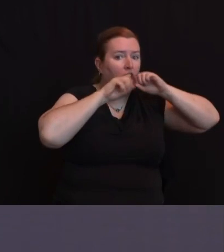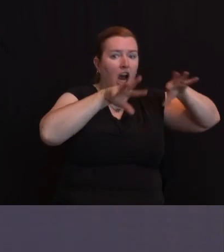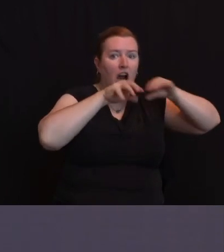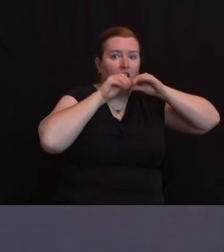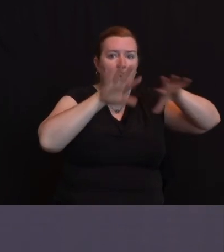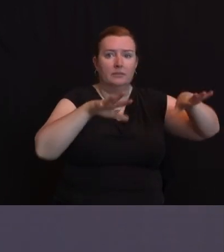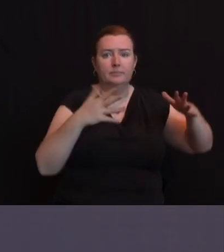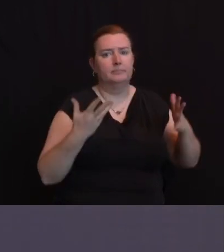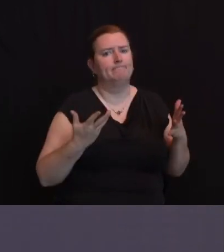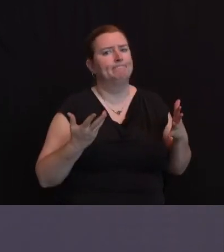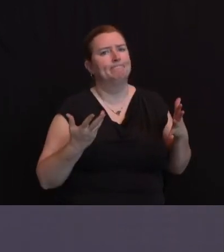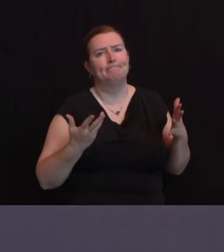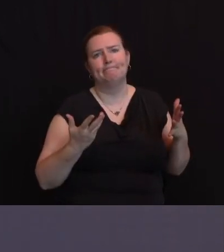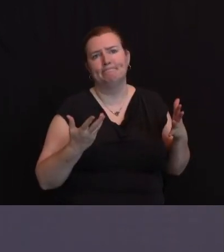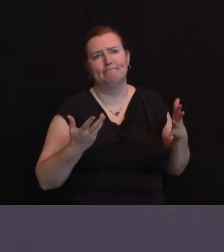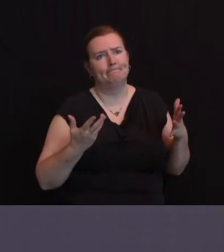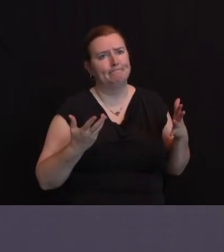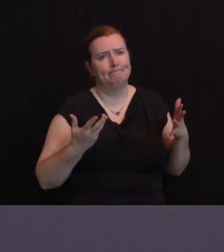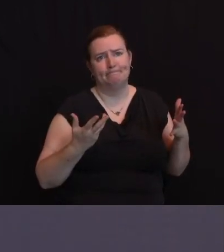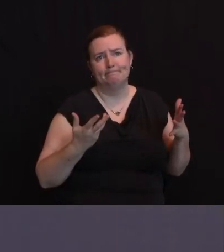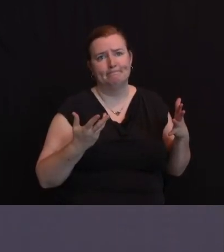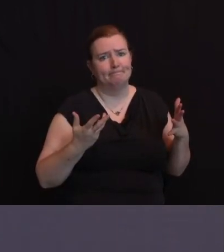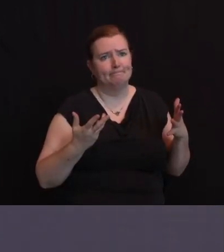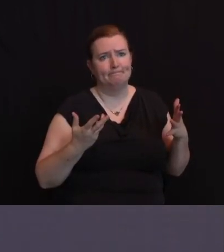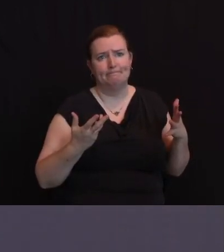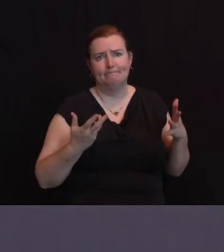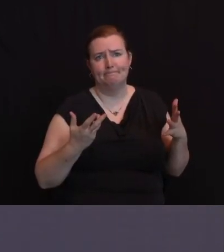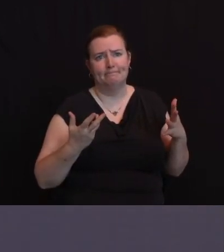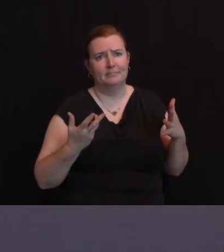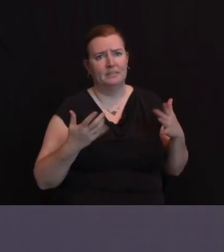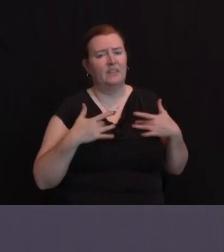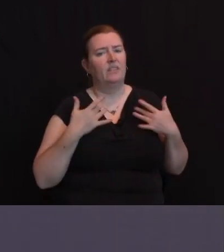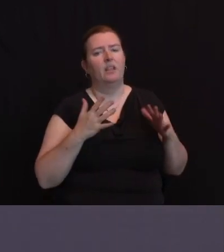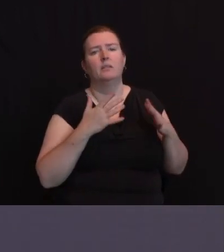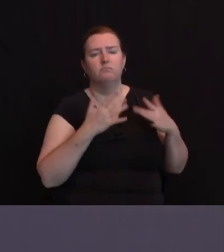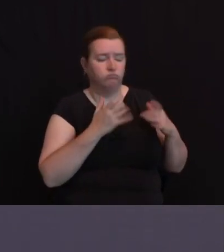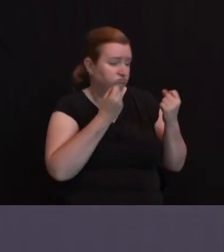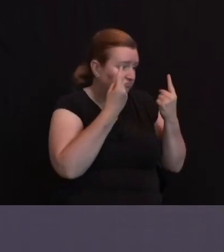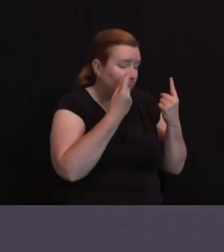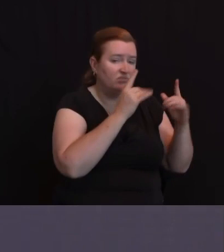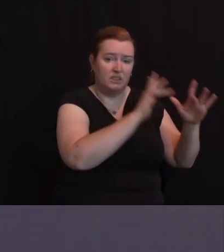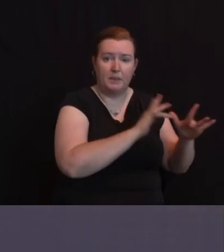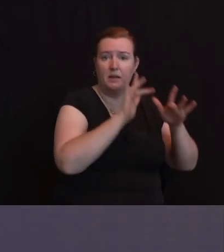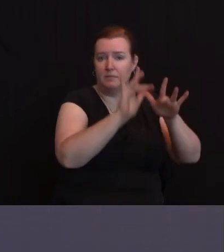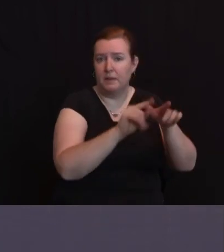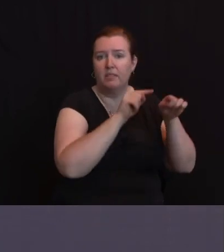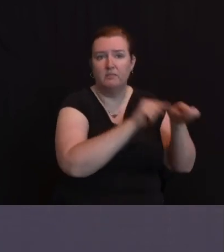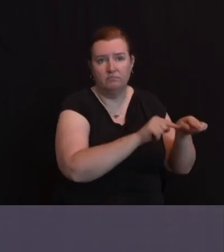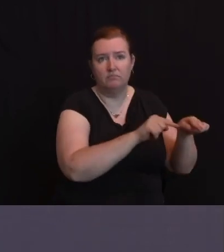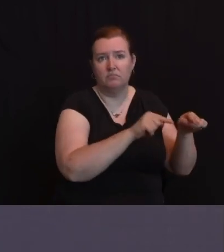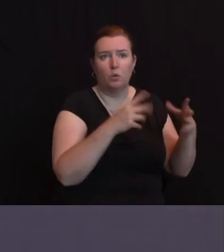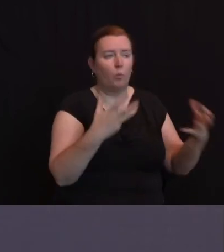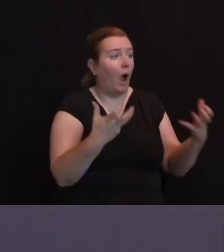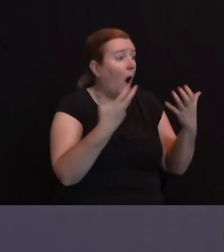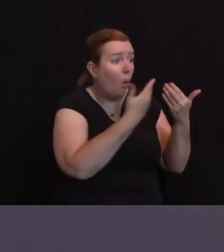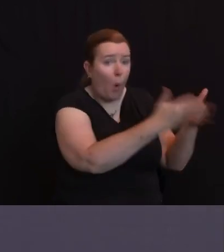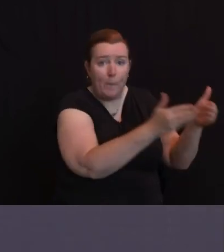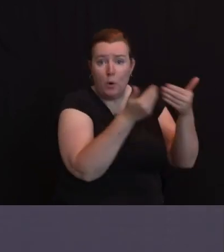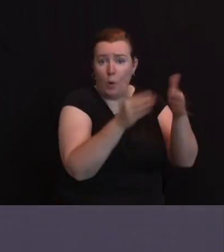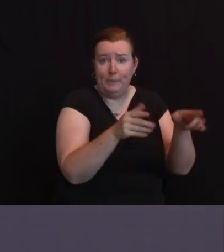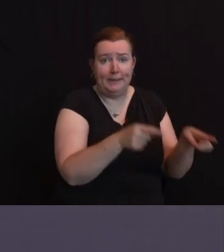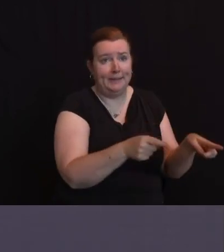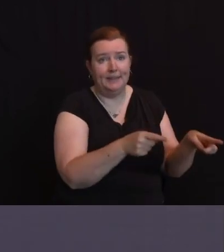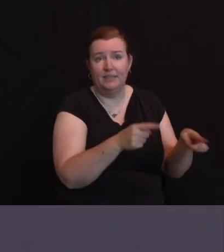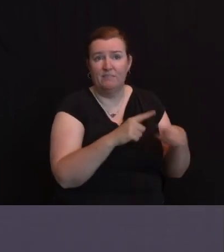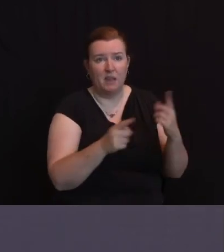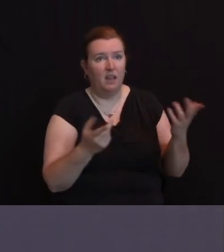place. And again, we have nothing but sympathy. We want to get there. And it would be really helpful if folks want